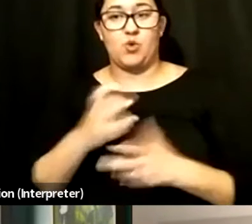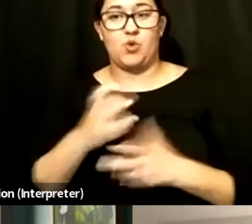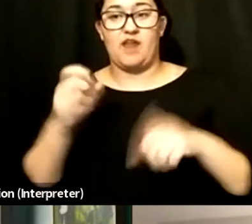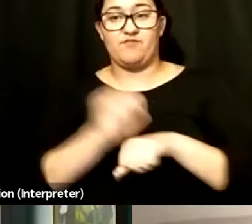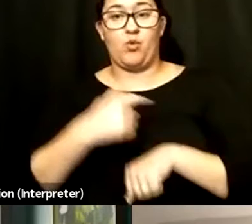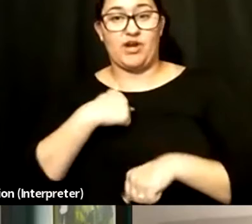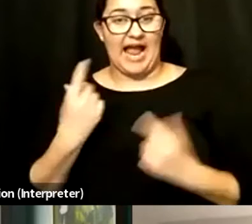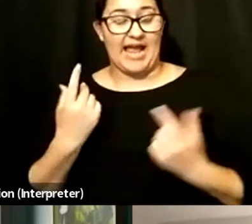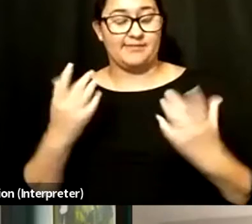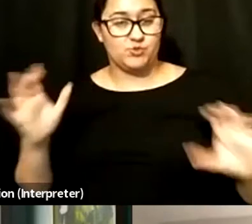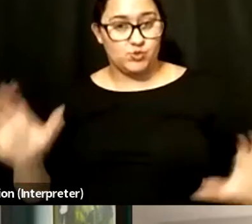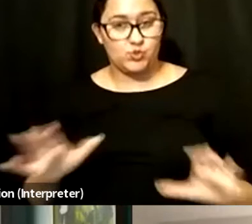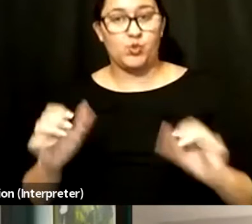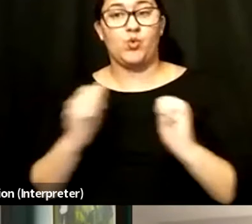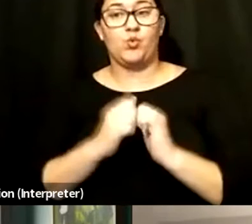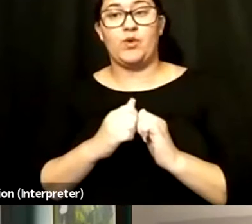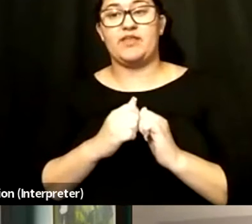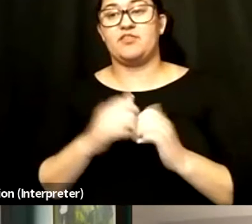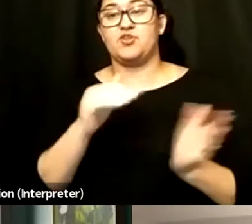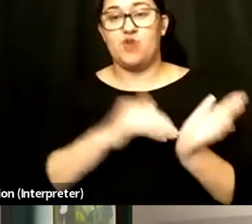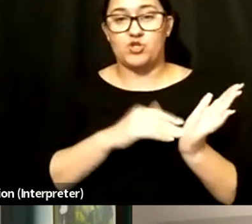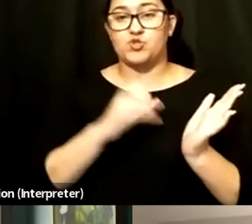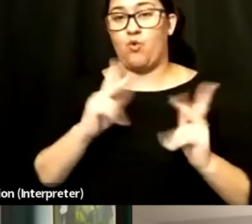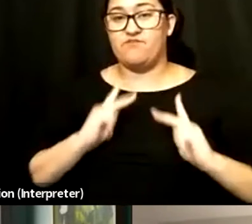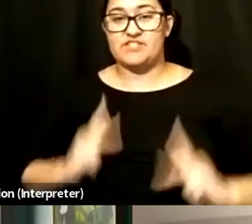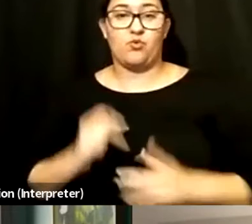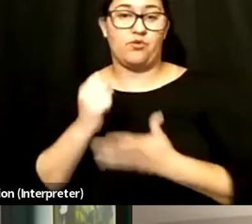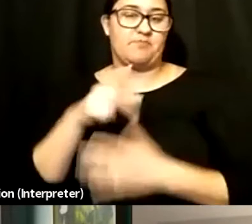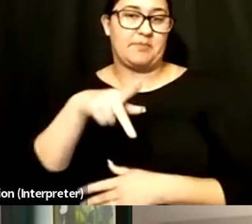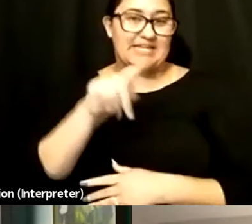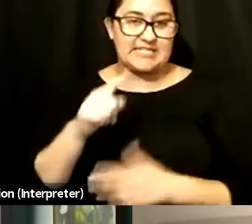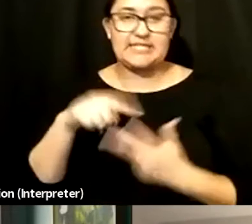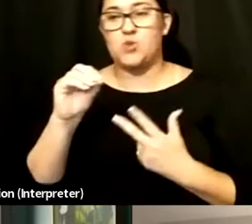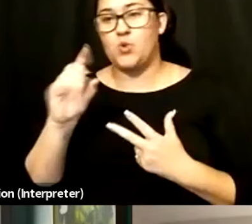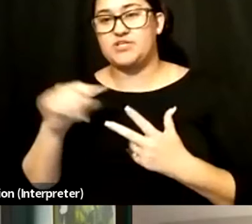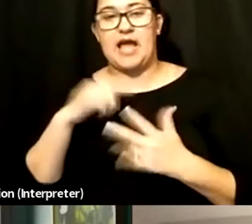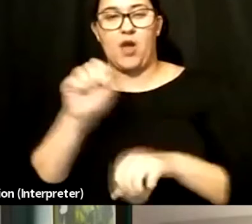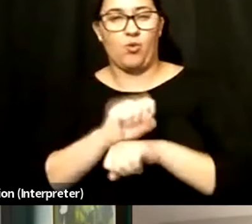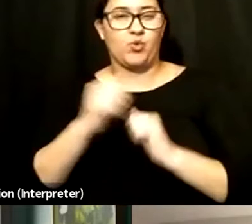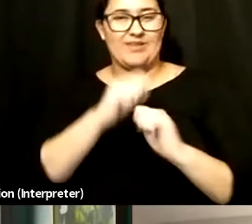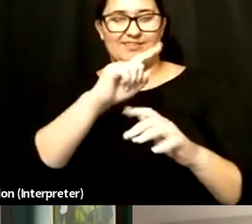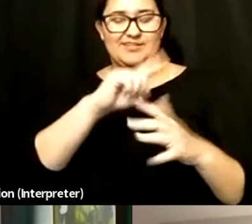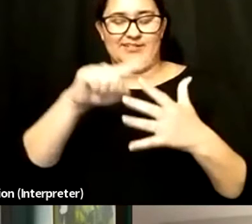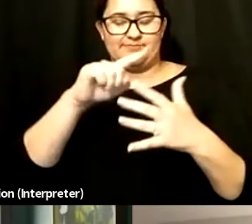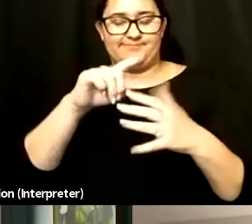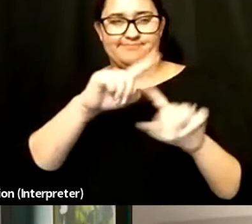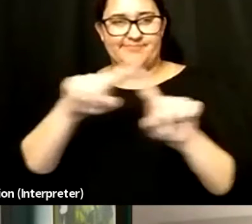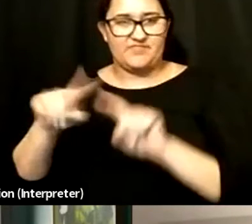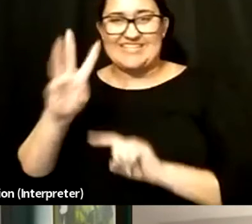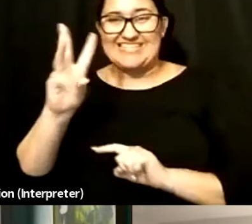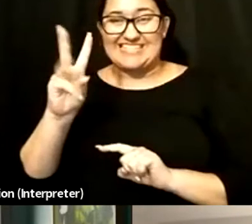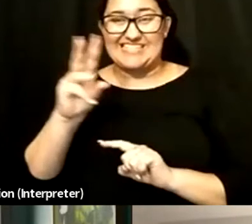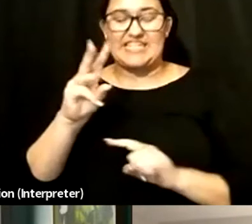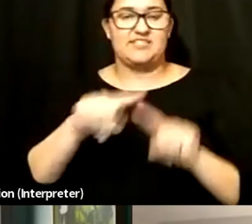with residents or physical therapists, occupational therapists, I work with about 16 different disciplines, is